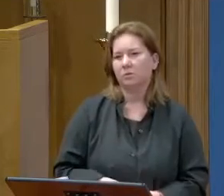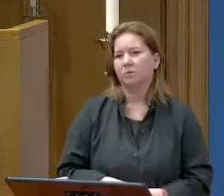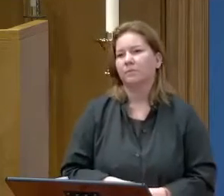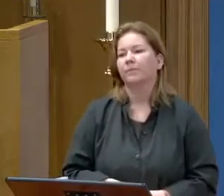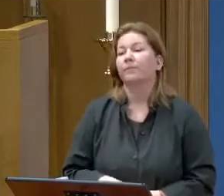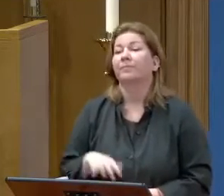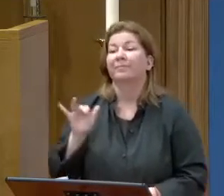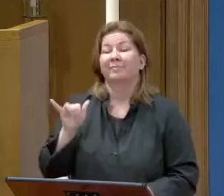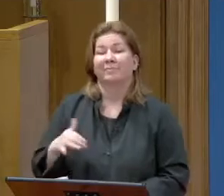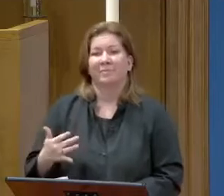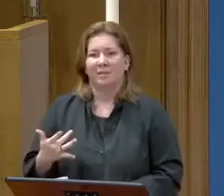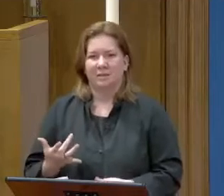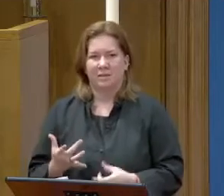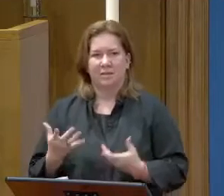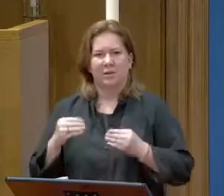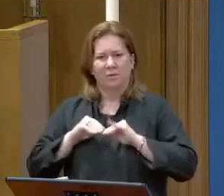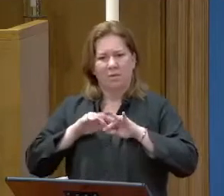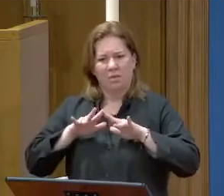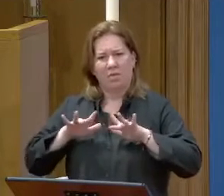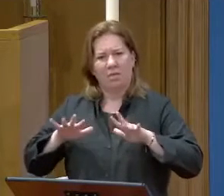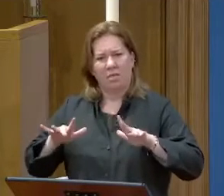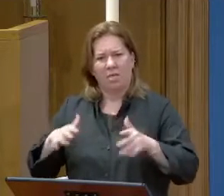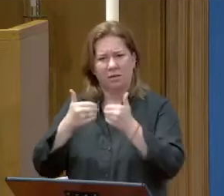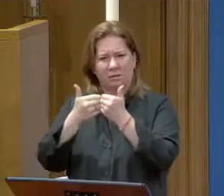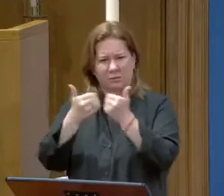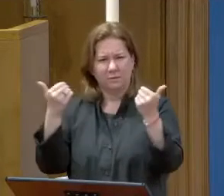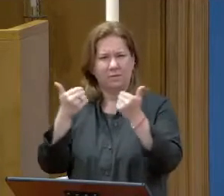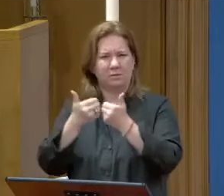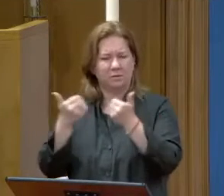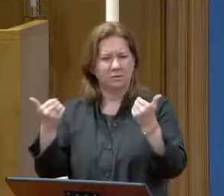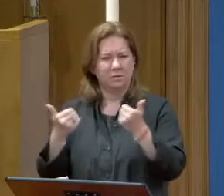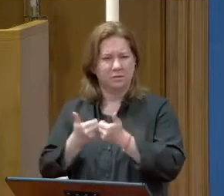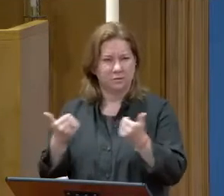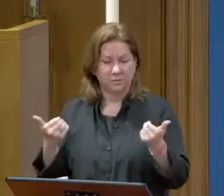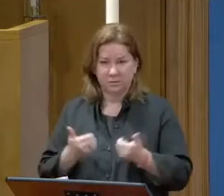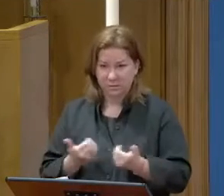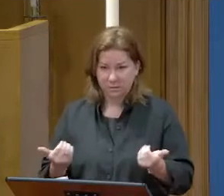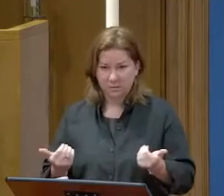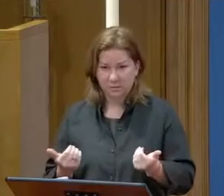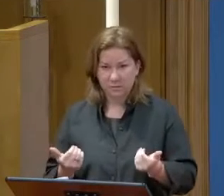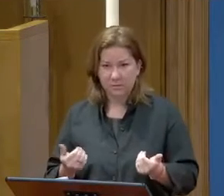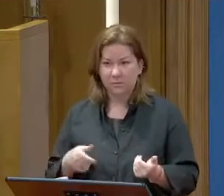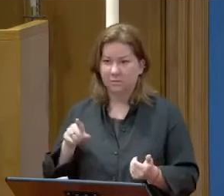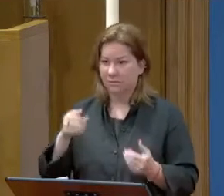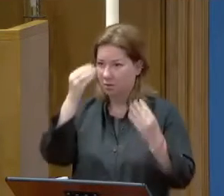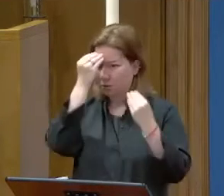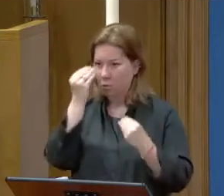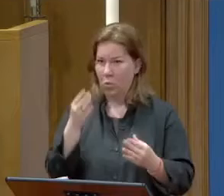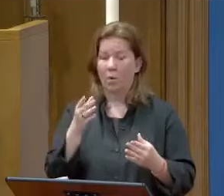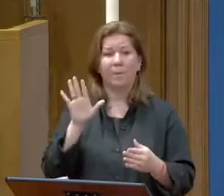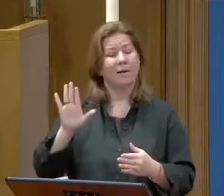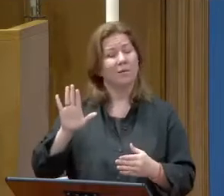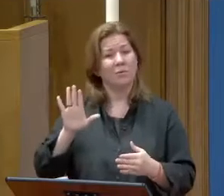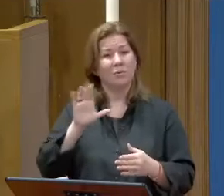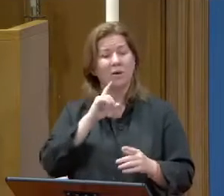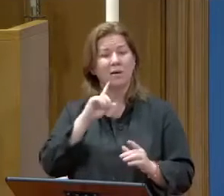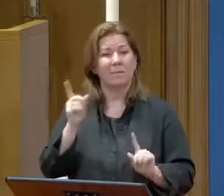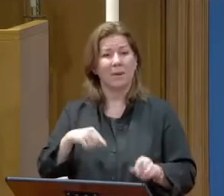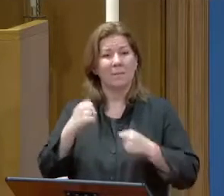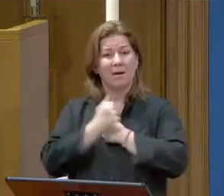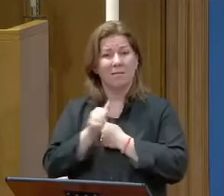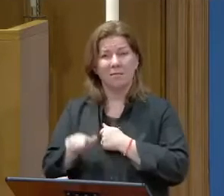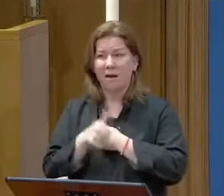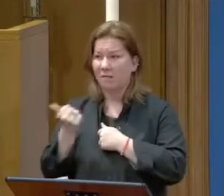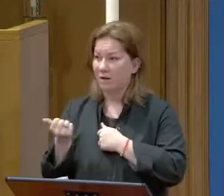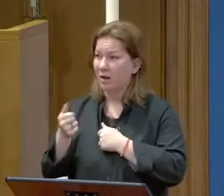fear, with the divisions continuing to deepen, how is a follower of Christ to obey the great commandment to love others